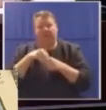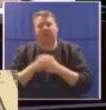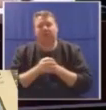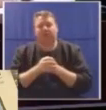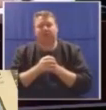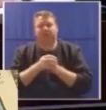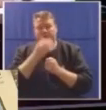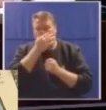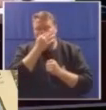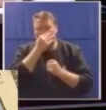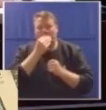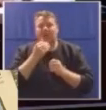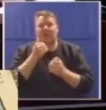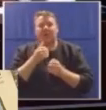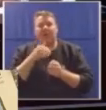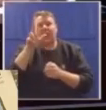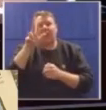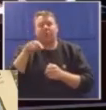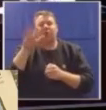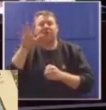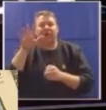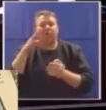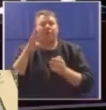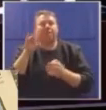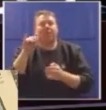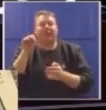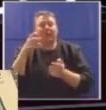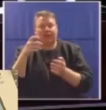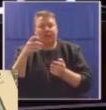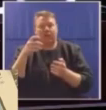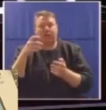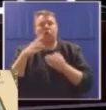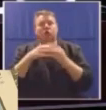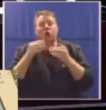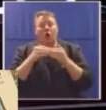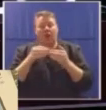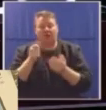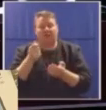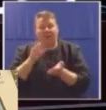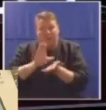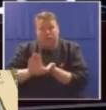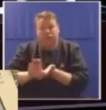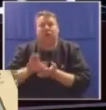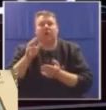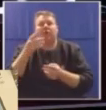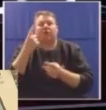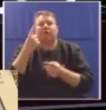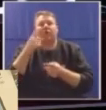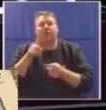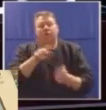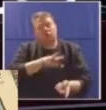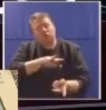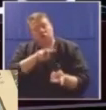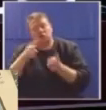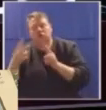with around $8.5 billion in financing is on track.